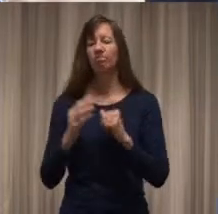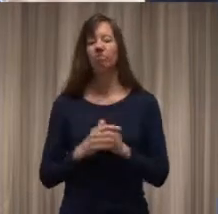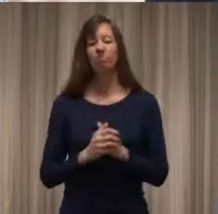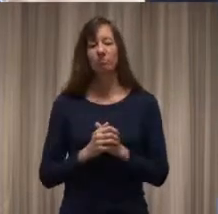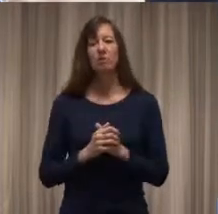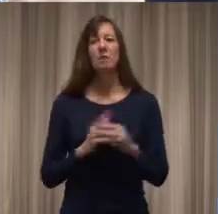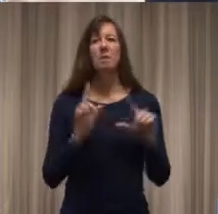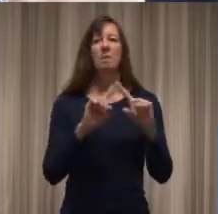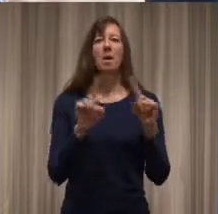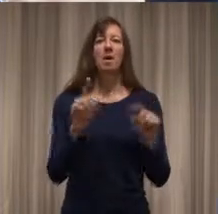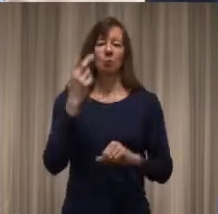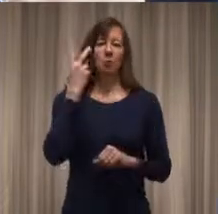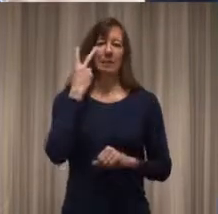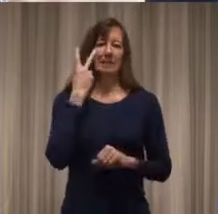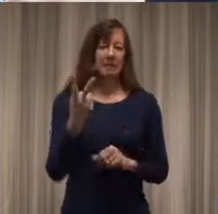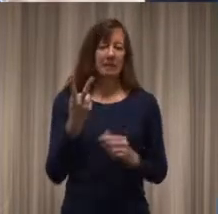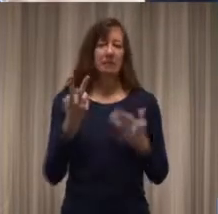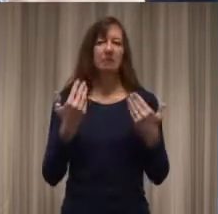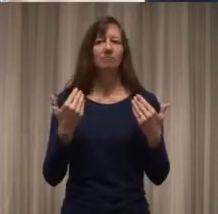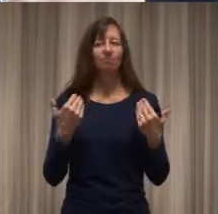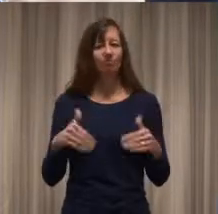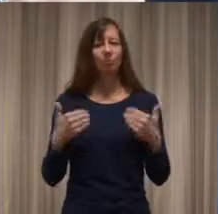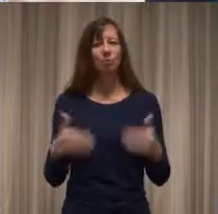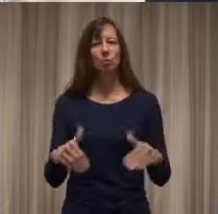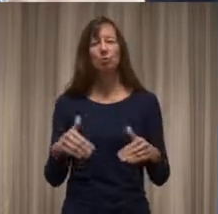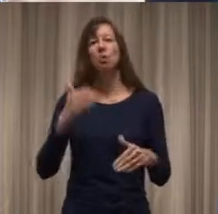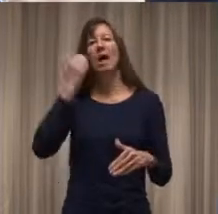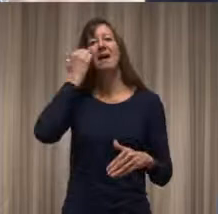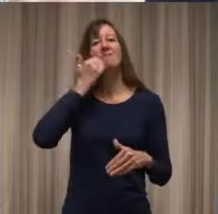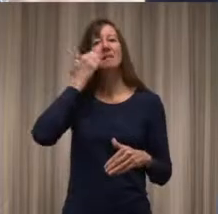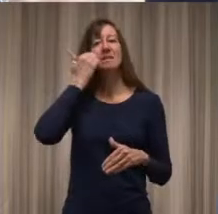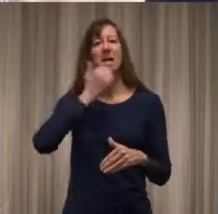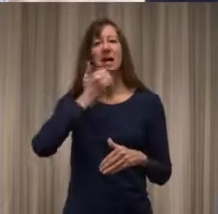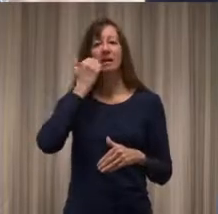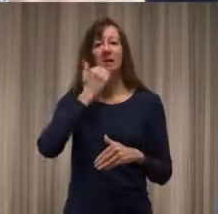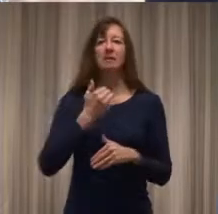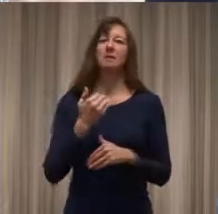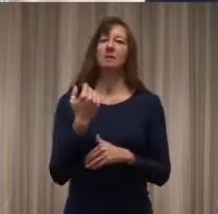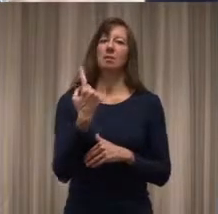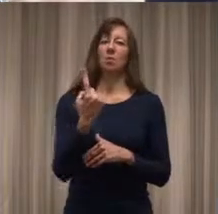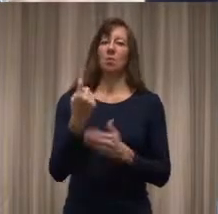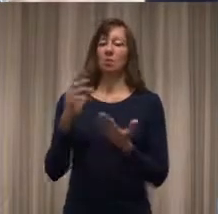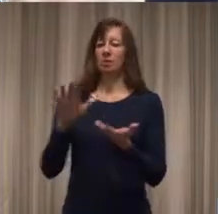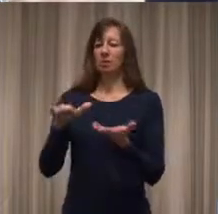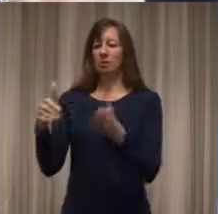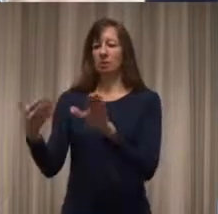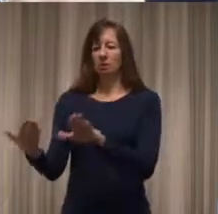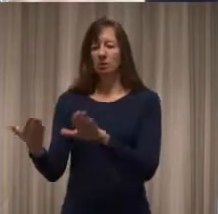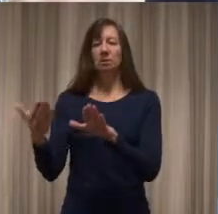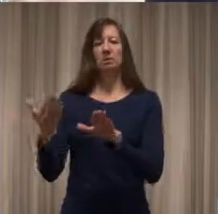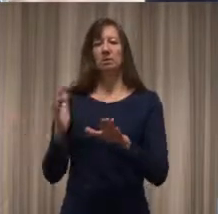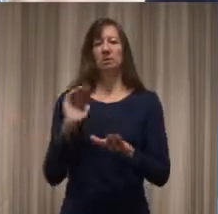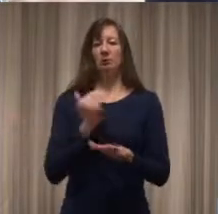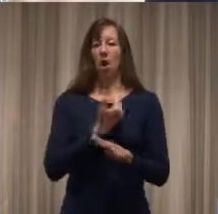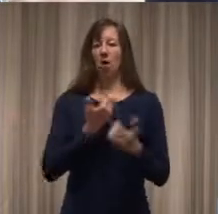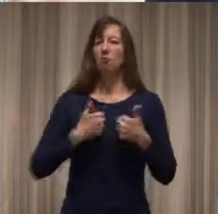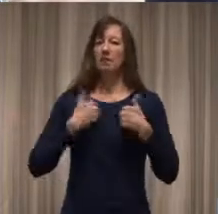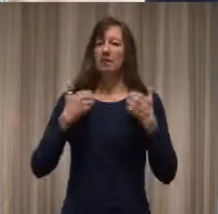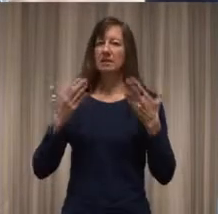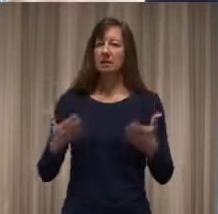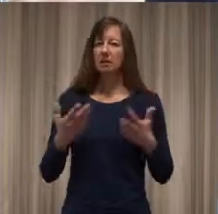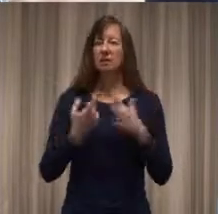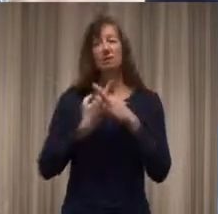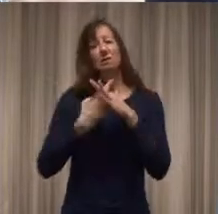a daily loss of at least one of our residents, and that has started to slow a little bit, but